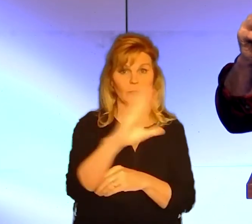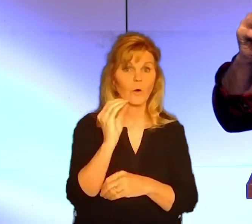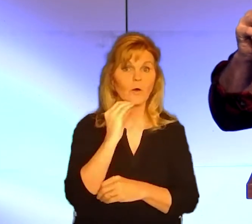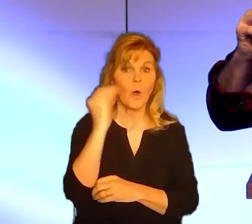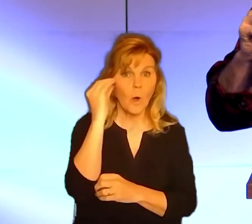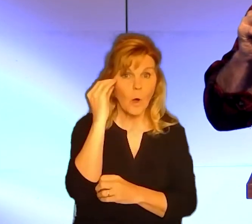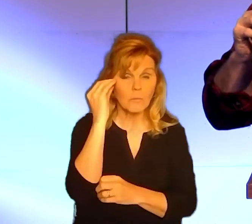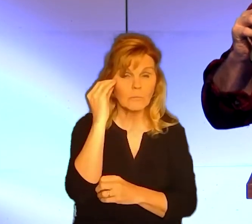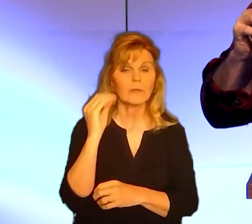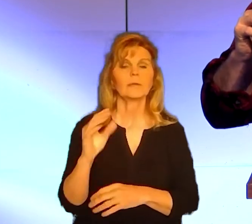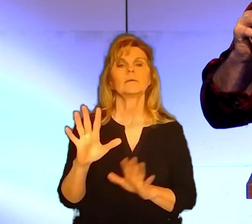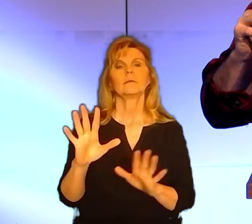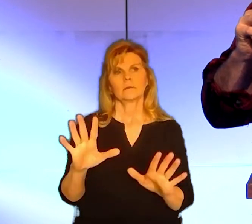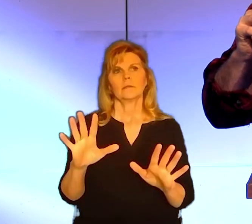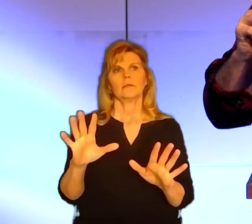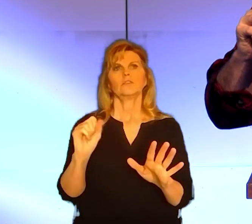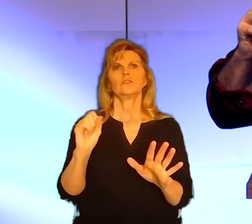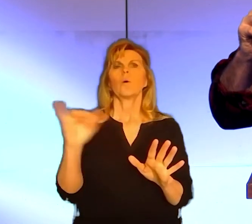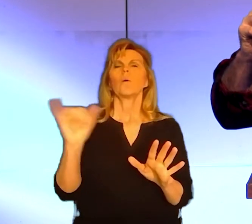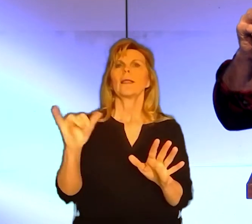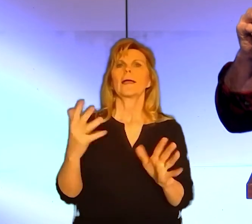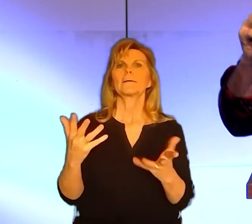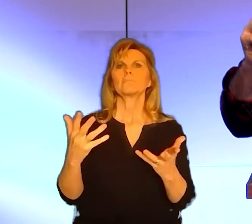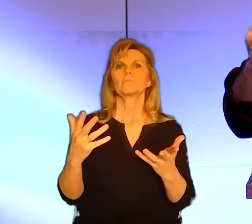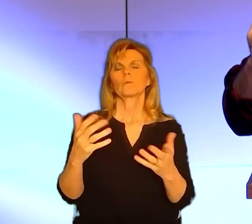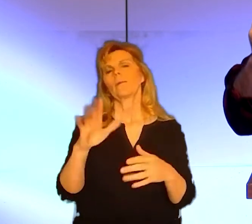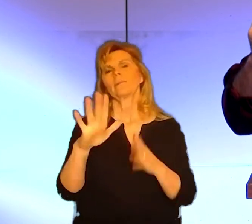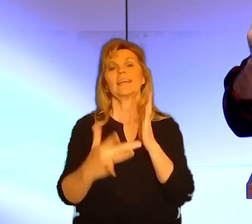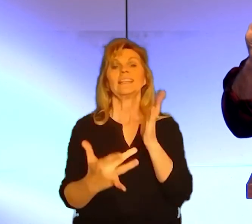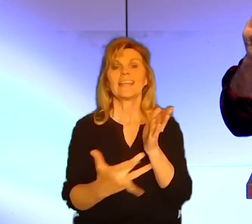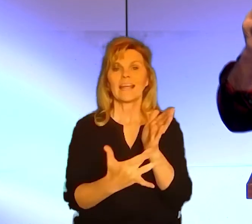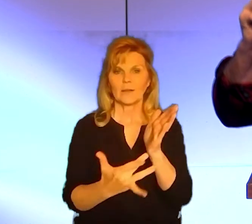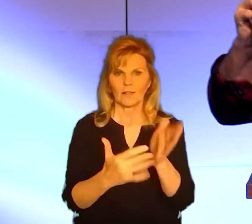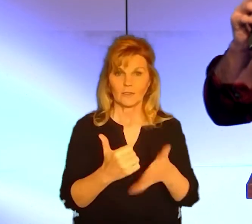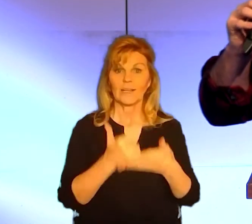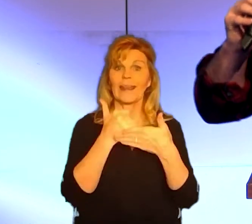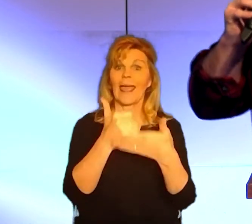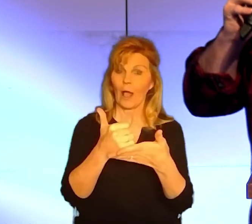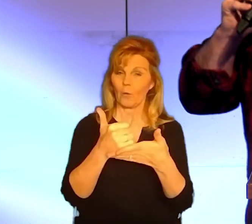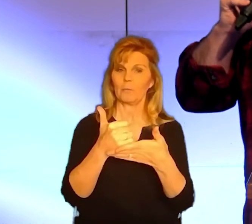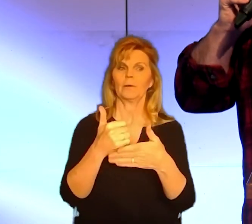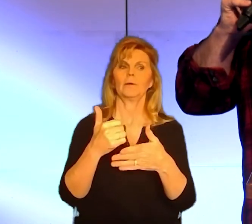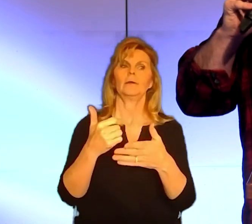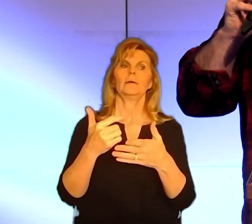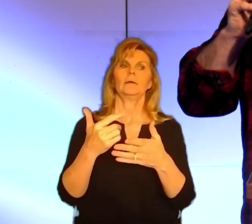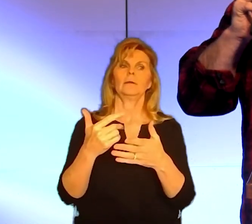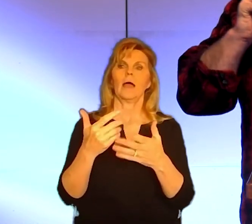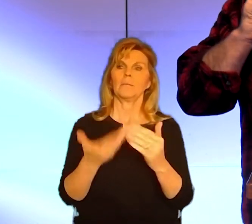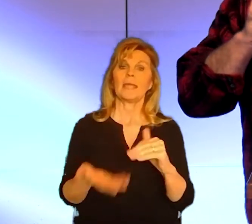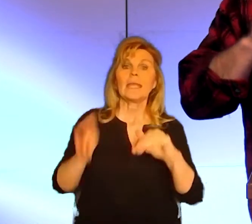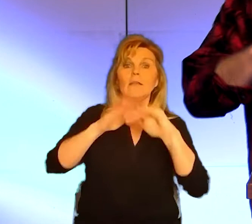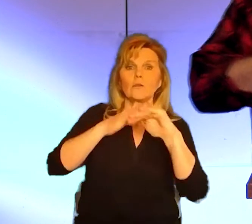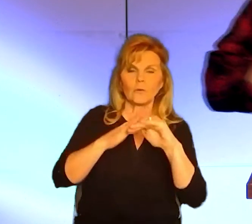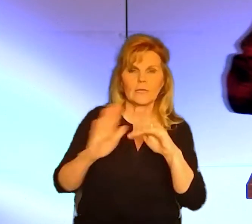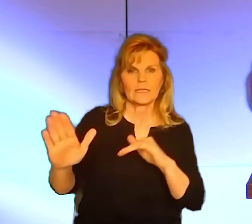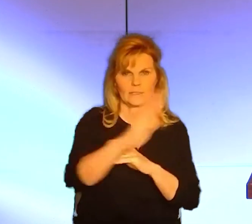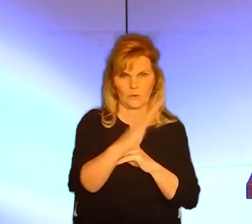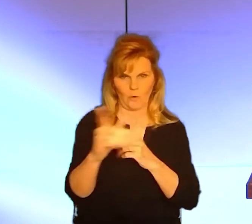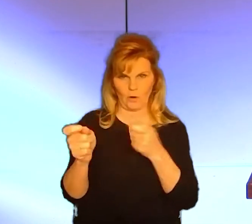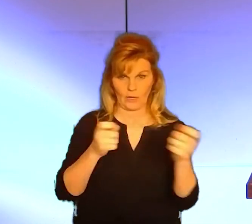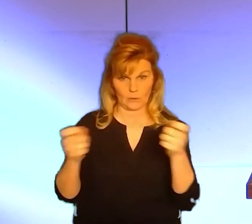control. Let me say it this way. Sorry. You can have technology that helps you gain control. And